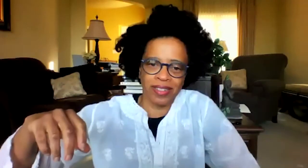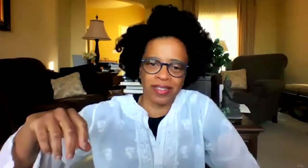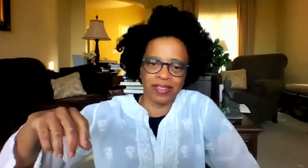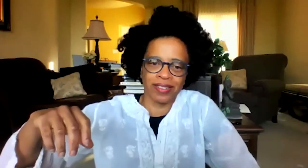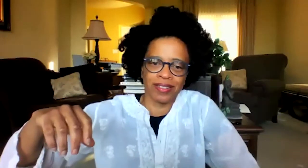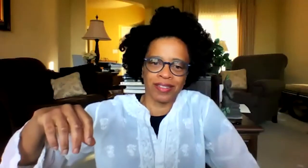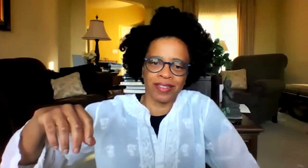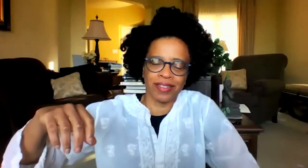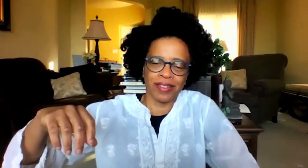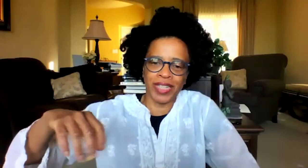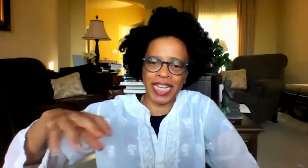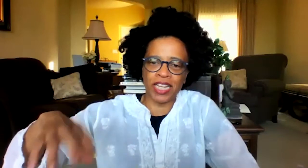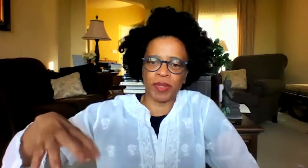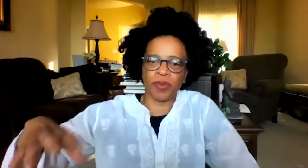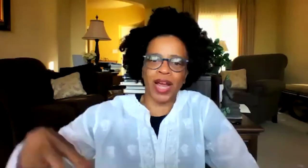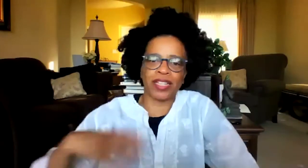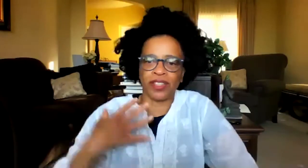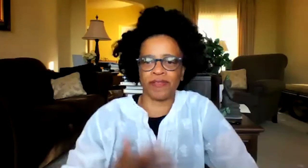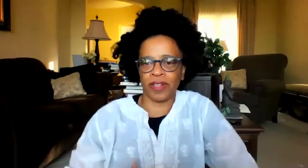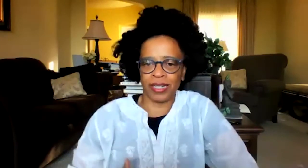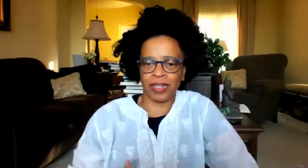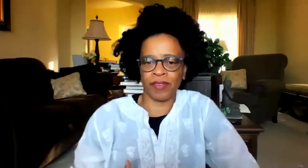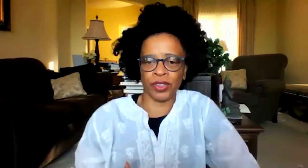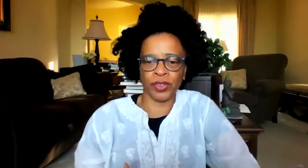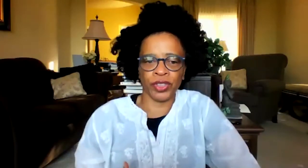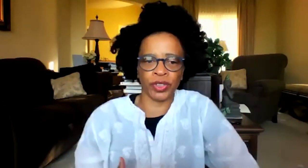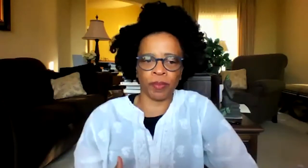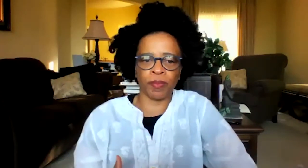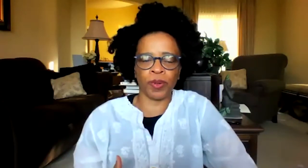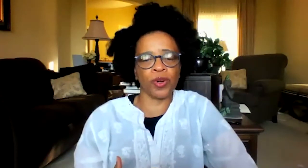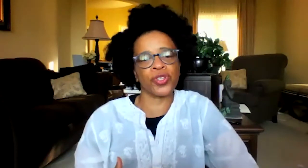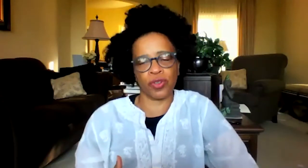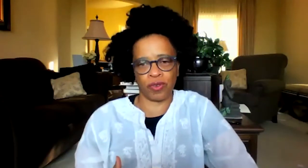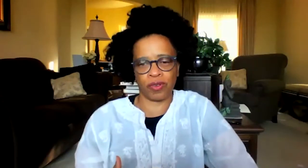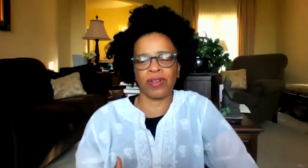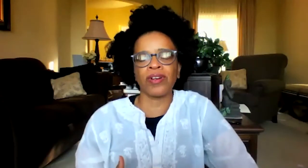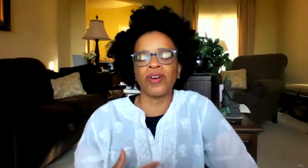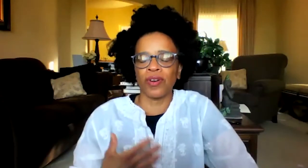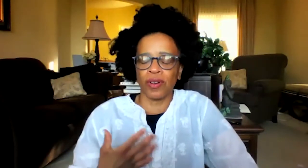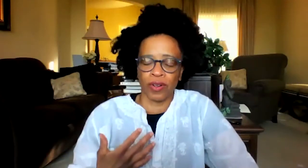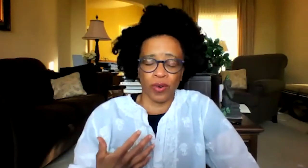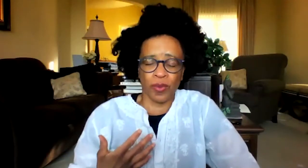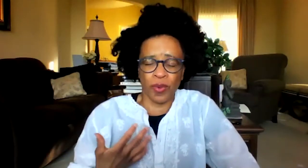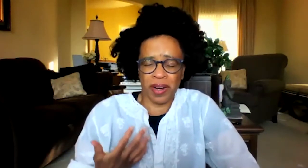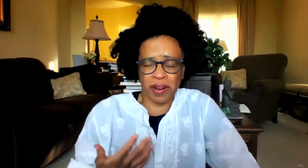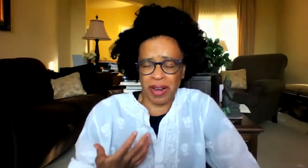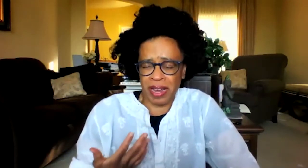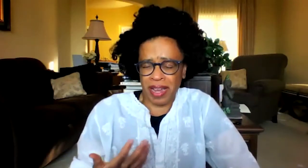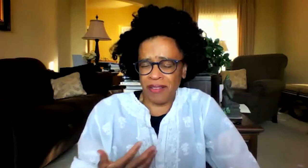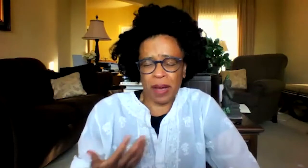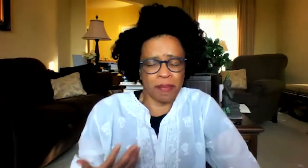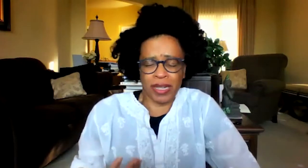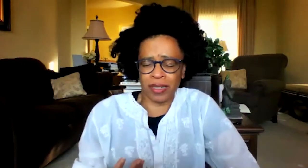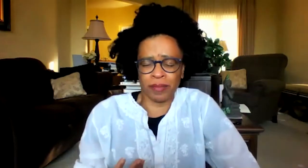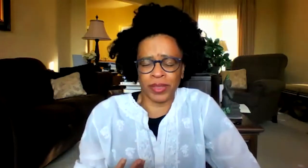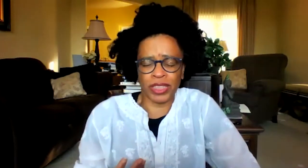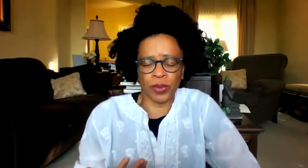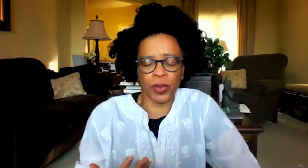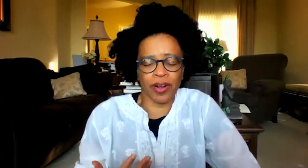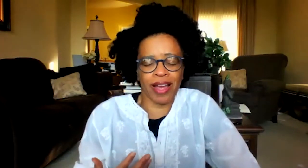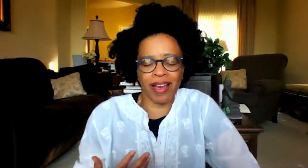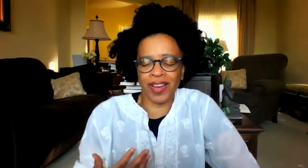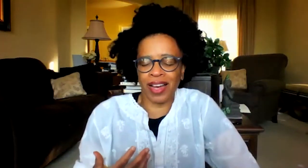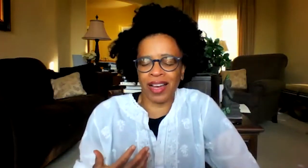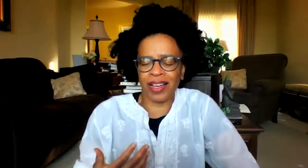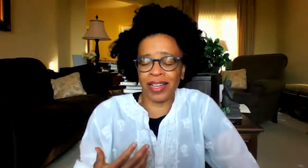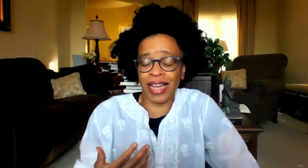spheres of engagement and practice. Again, I've alluded to the personal. Where have I been complicit?